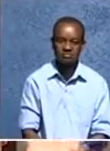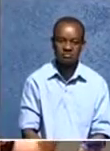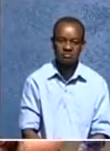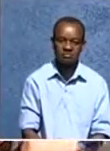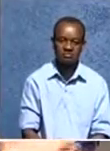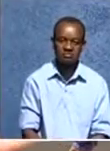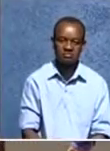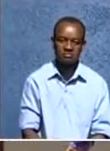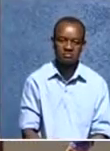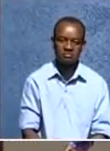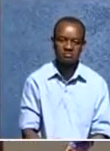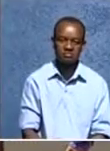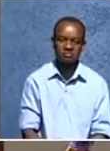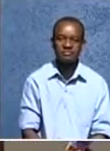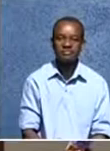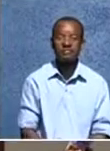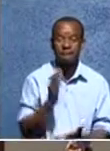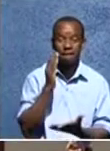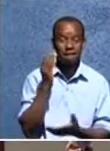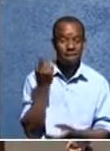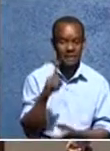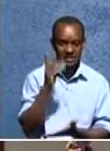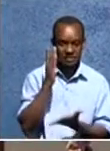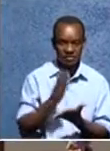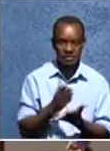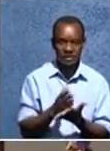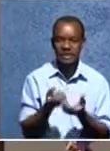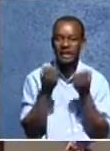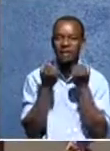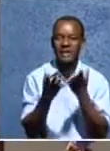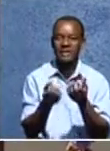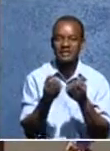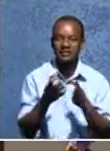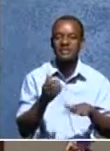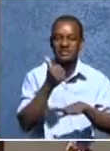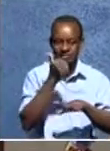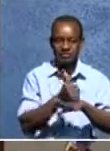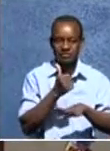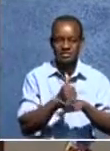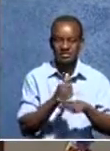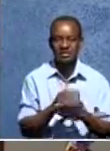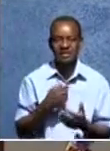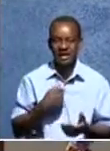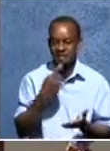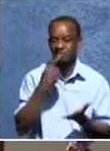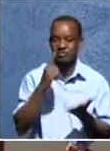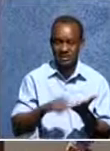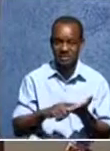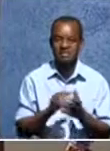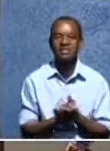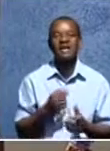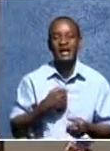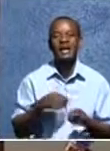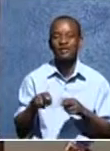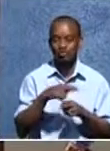are plenty other opportunities, I promise you, in tourism that I will make use of and do make use of. But maybe just